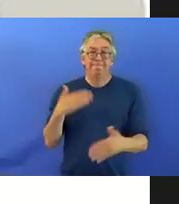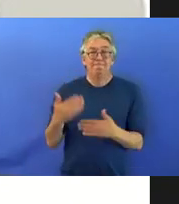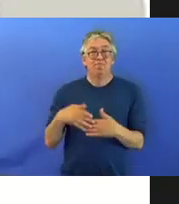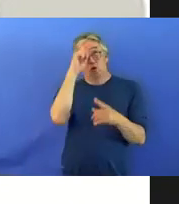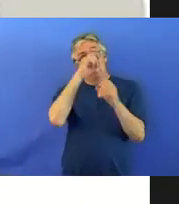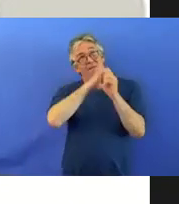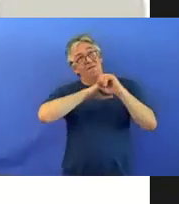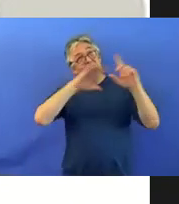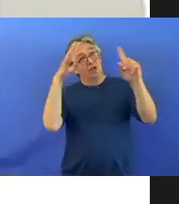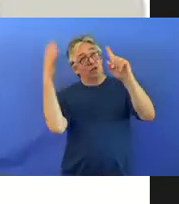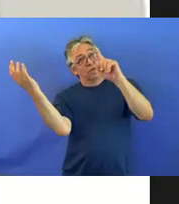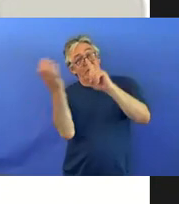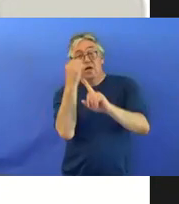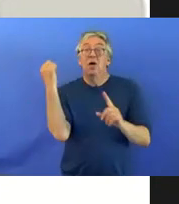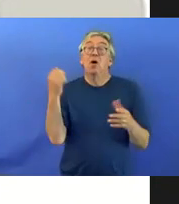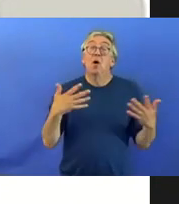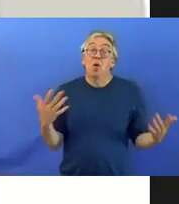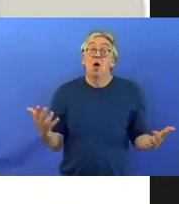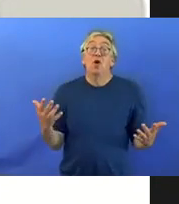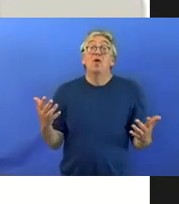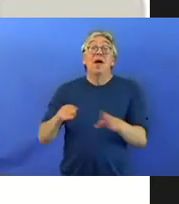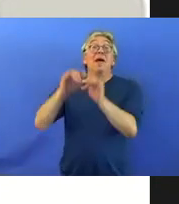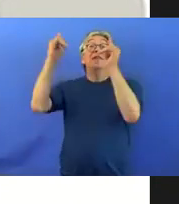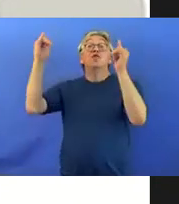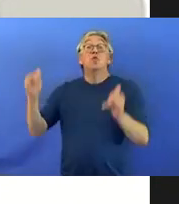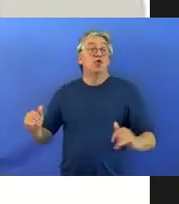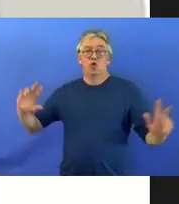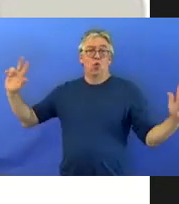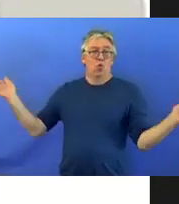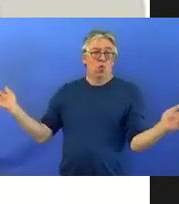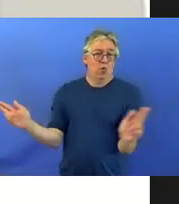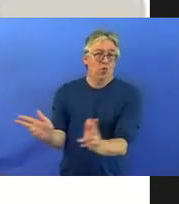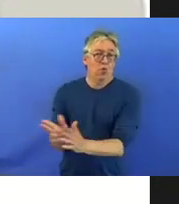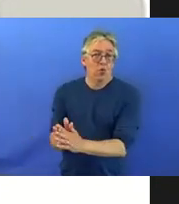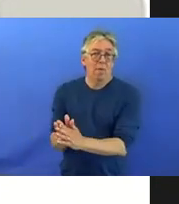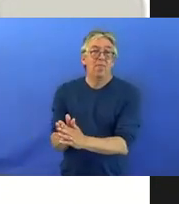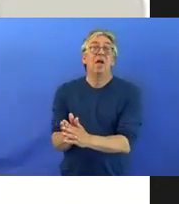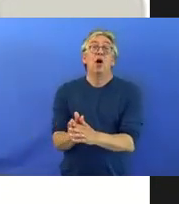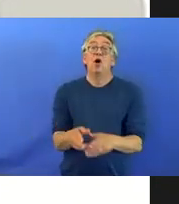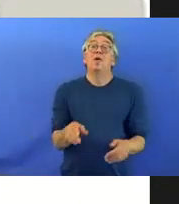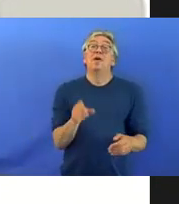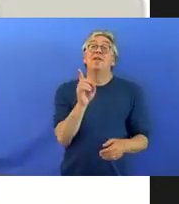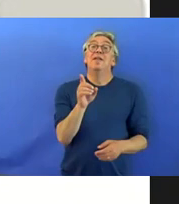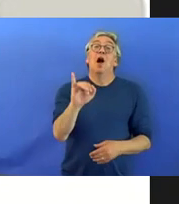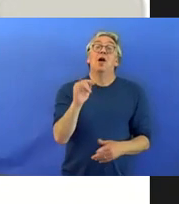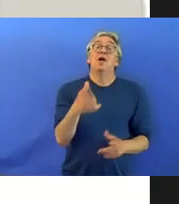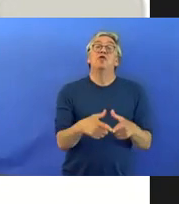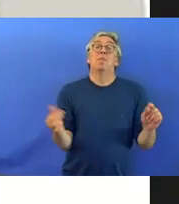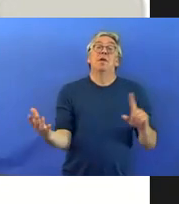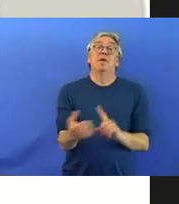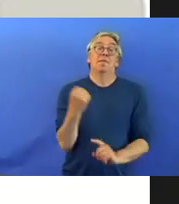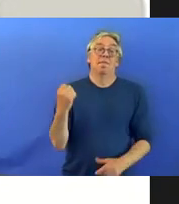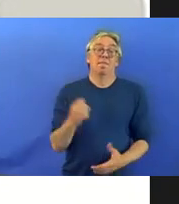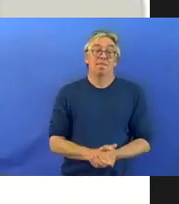promote transitions and accomplish the institutionalization in Japan. Why do they have to live up their